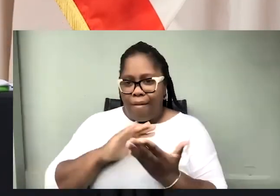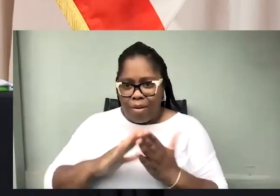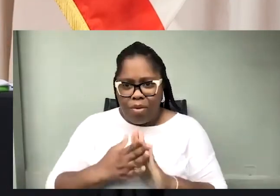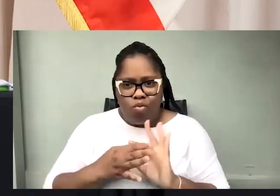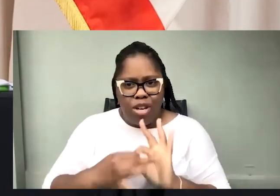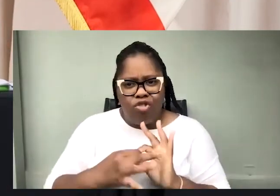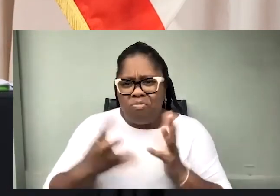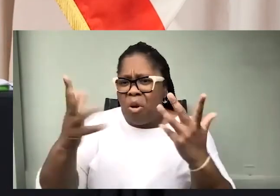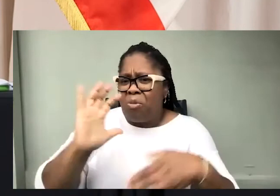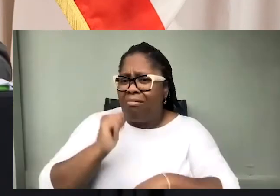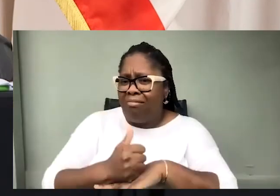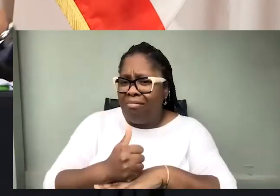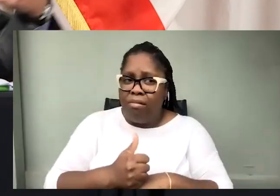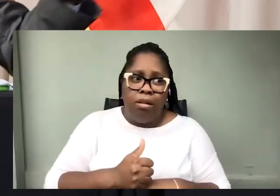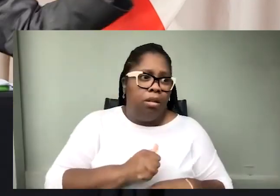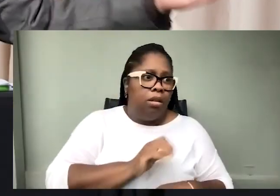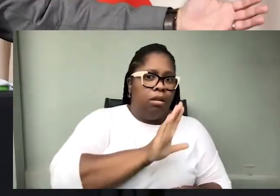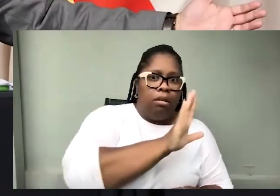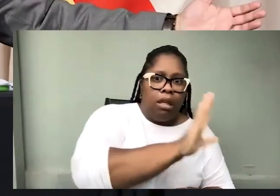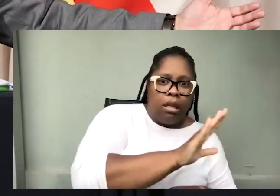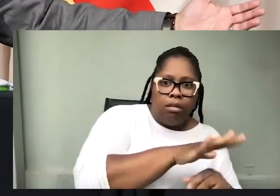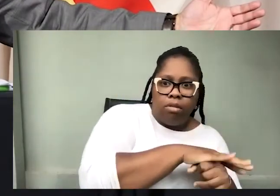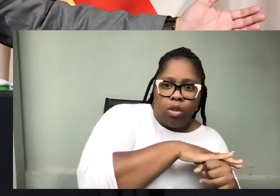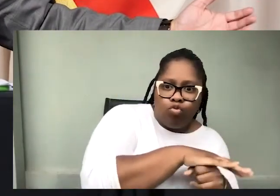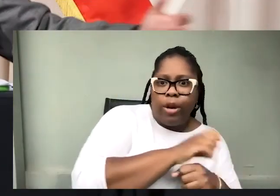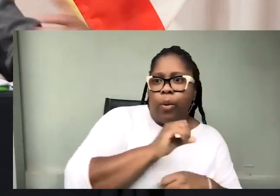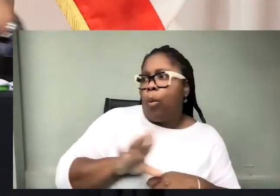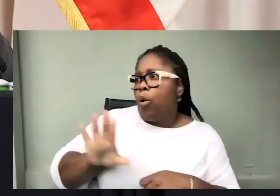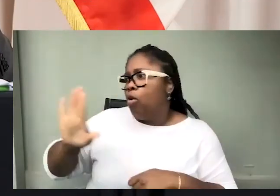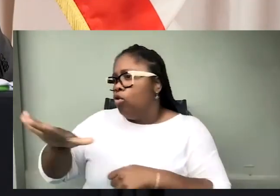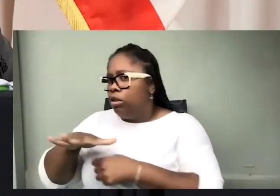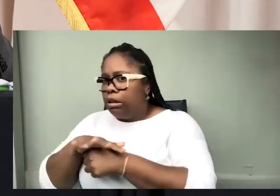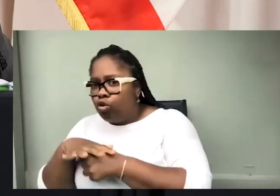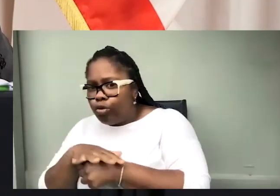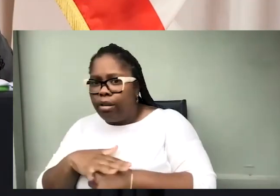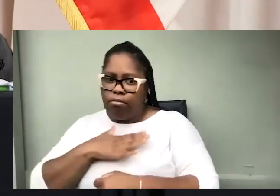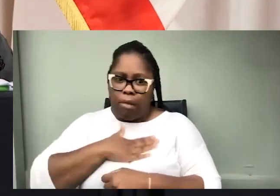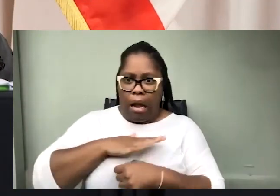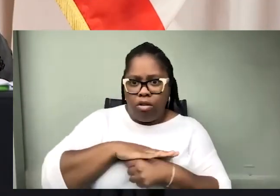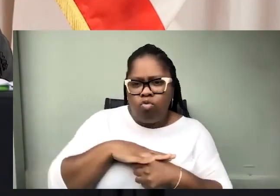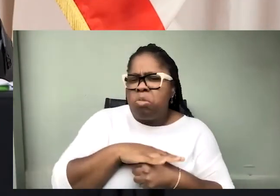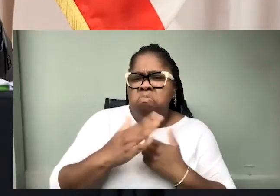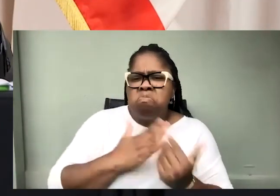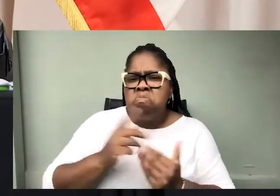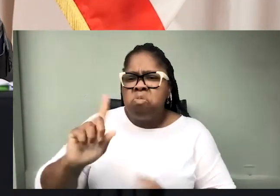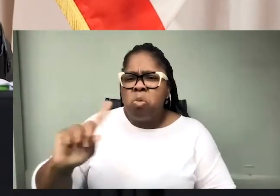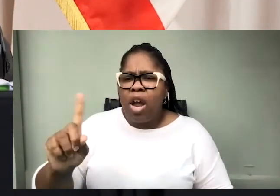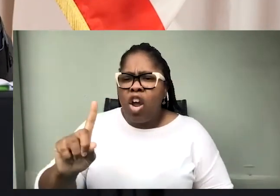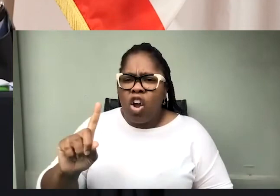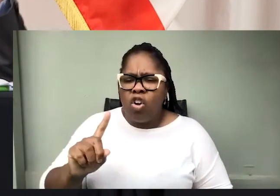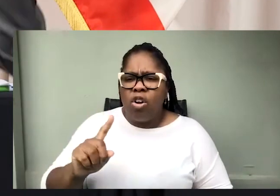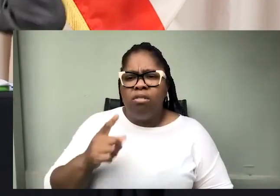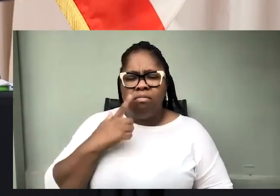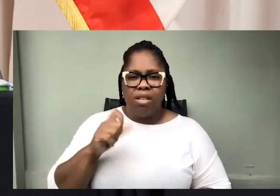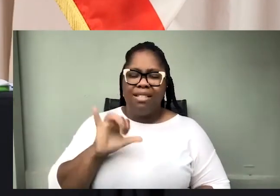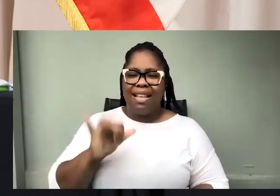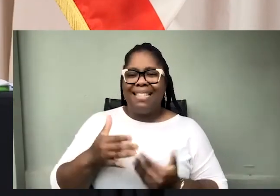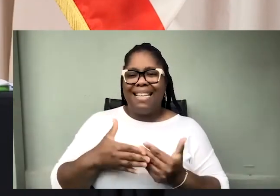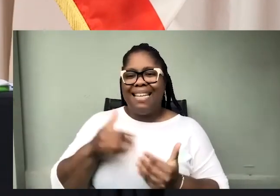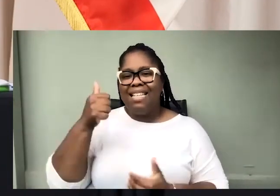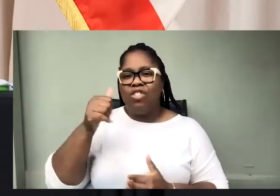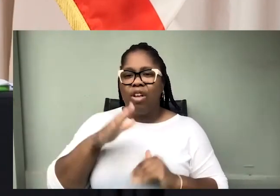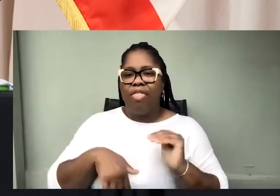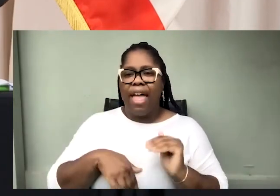relationships, whether it's in Senator Umberg's district or Assemblywoman Quirk-Silva's district or my district, because that I think is easier than just